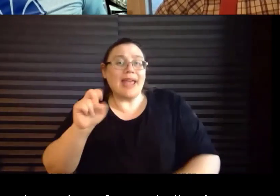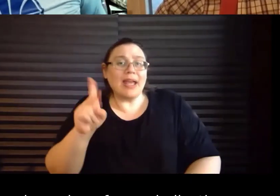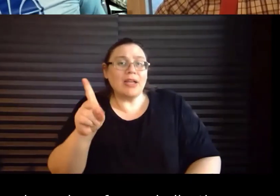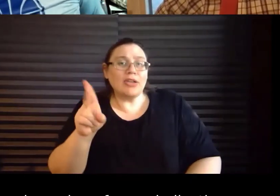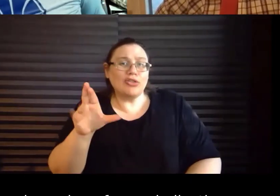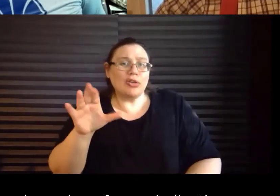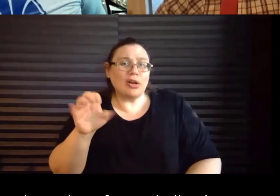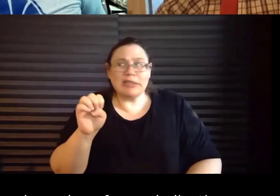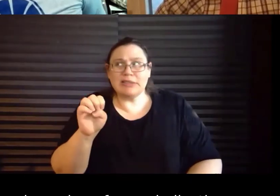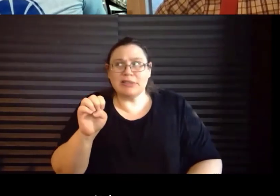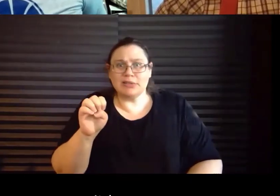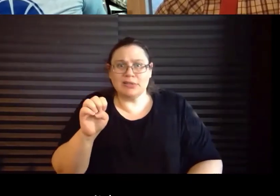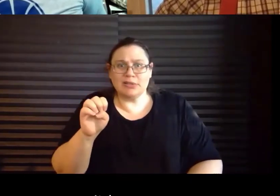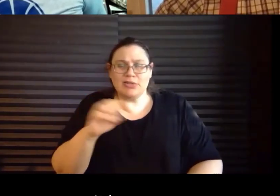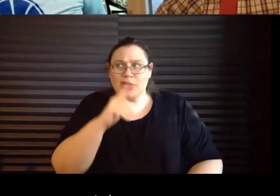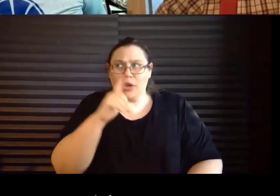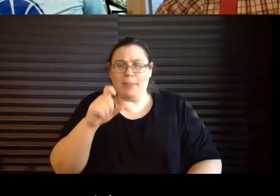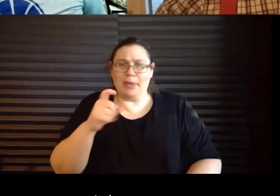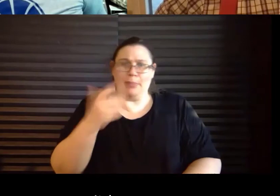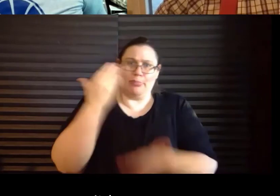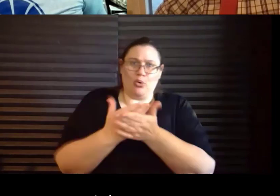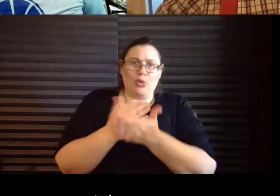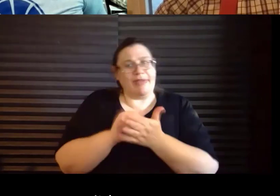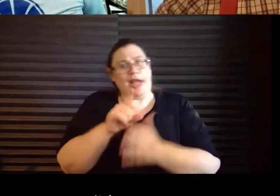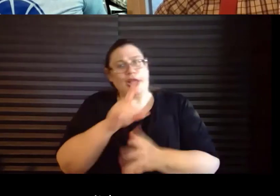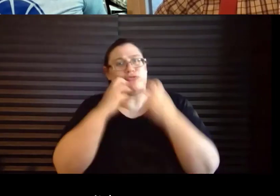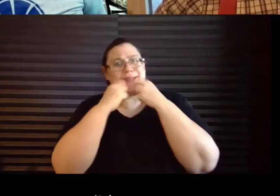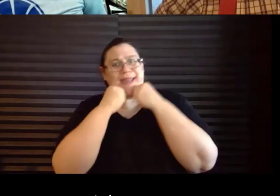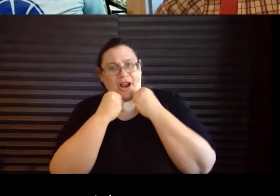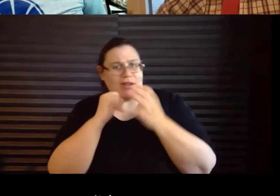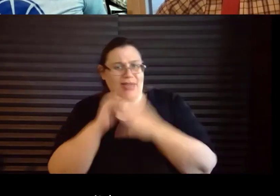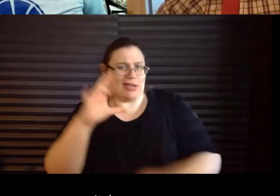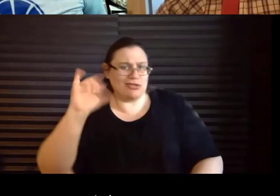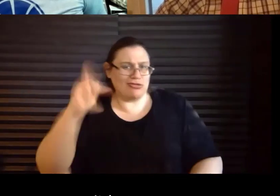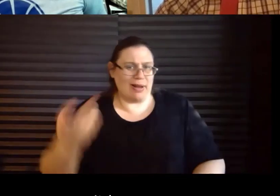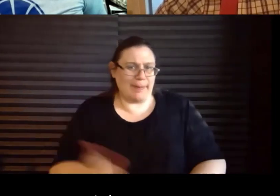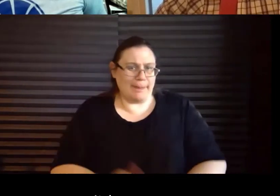like a sign of your dedication. It's crap. Right.